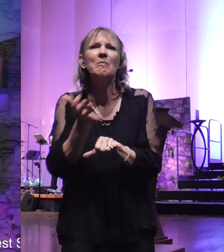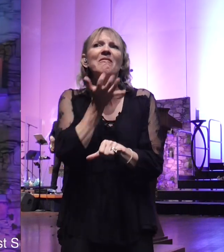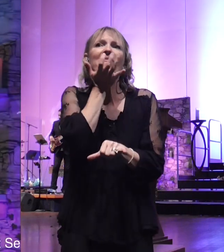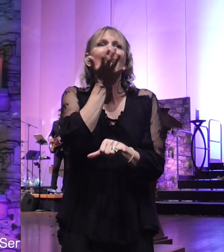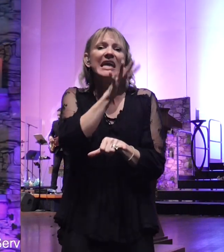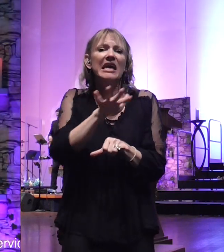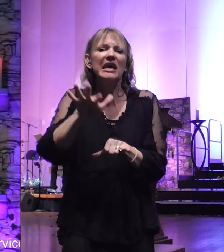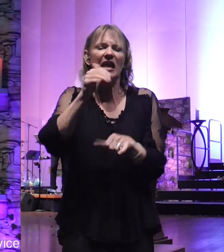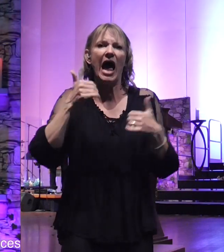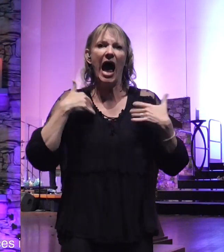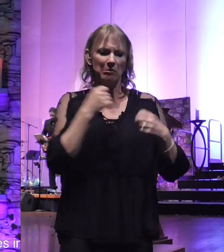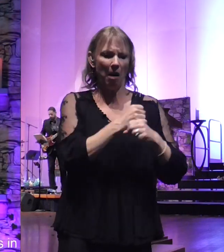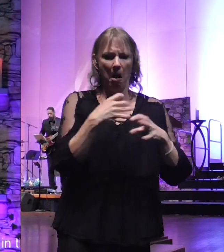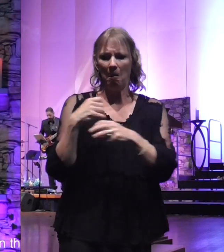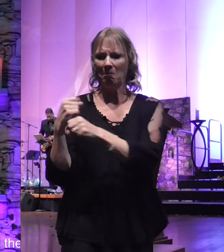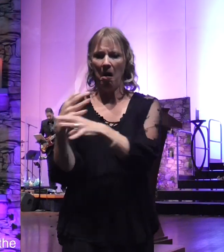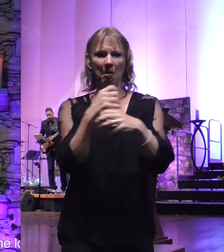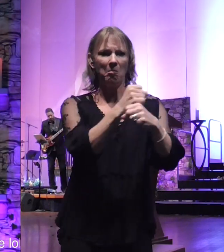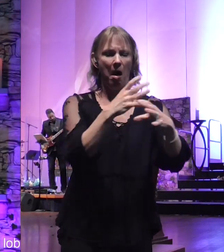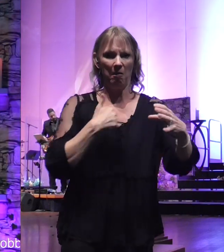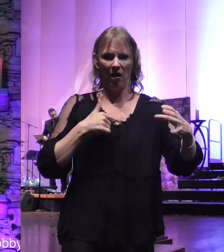of mines.